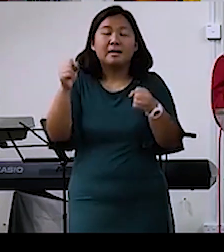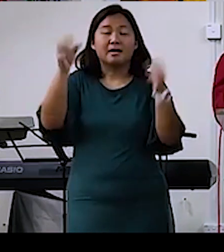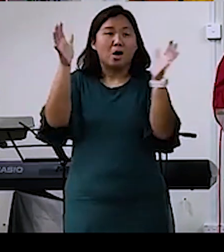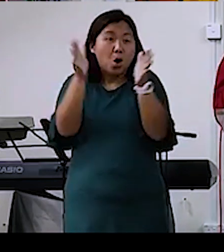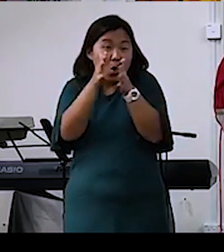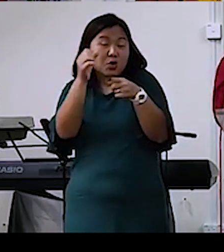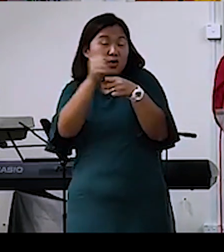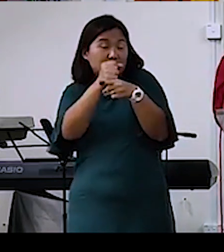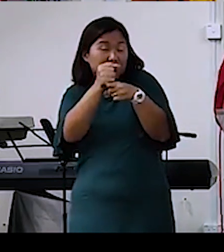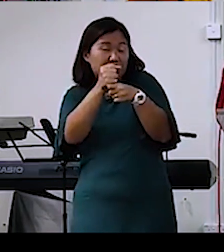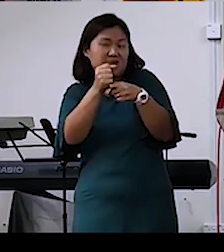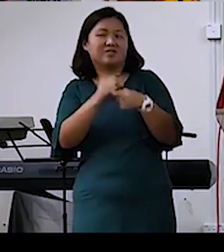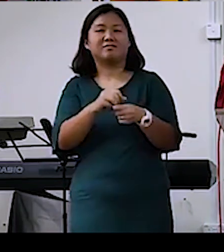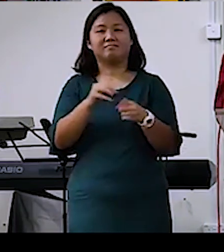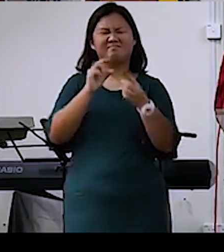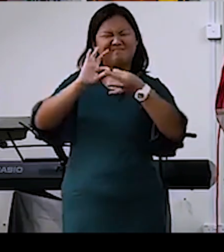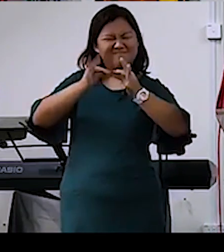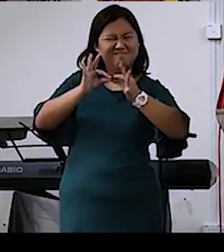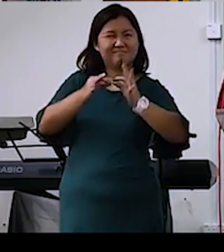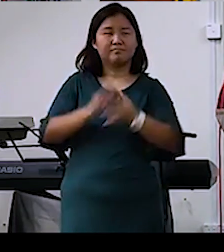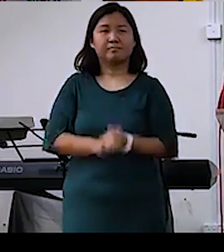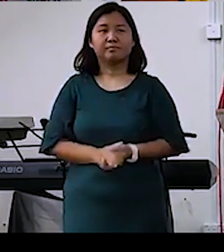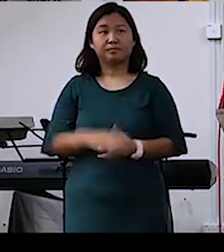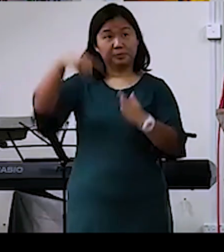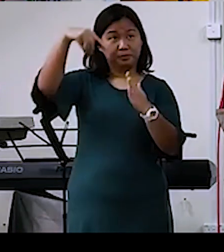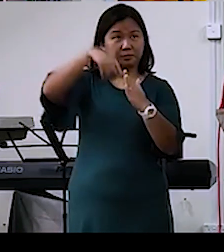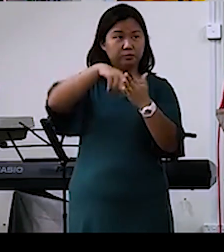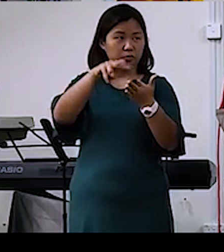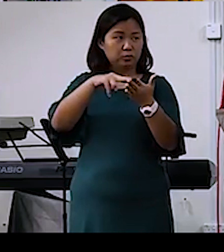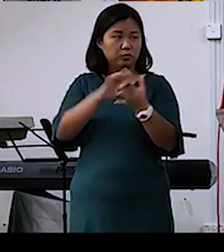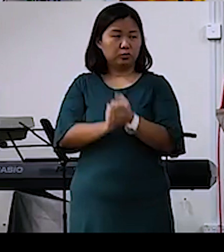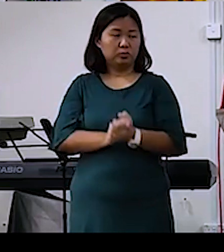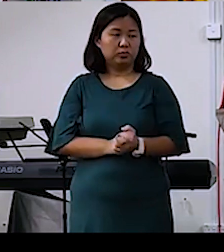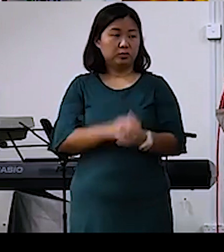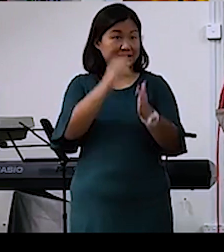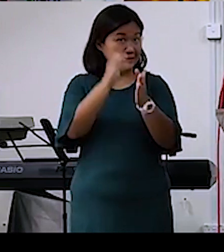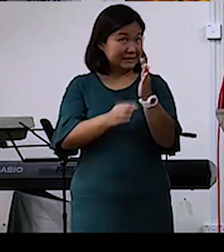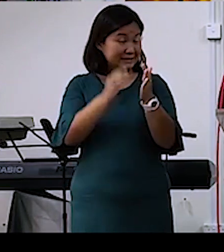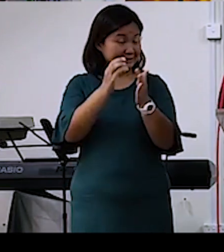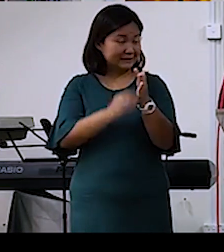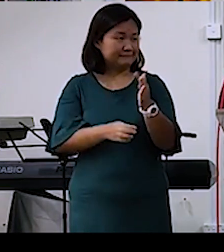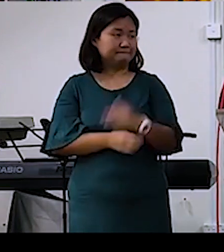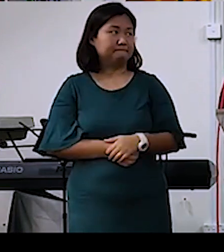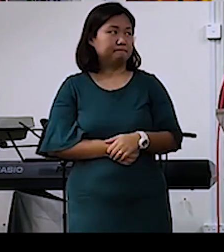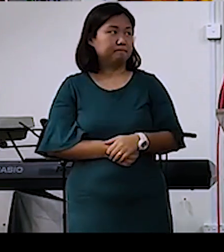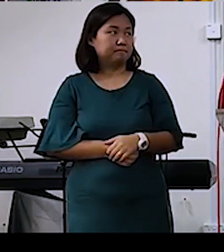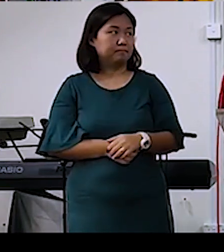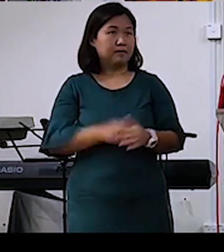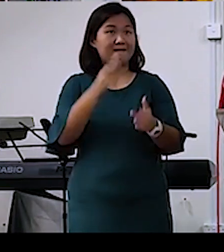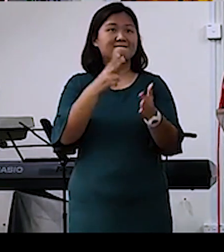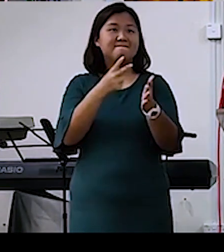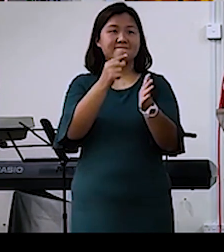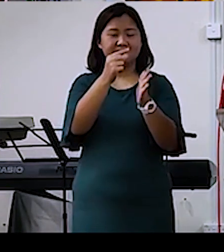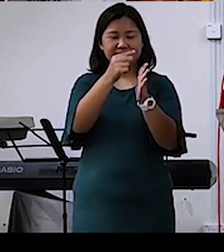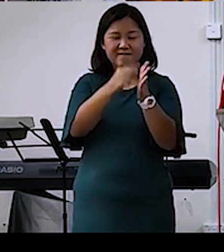imperfectly. You know, so yeah, thank you, Jesus. So let's dive into the chapter. And remember, it's not just now, but throughout the week, okay? Verse